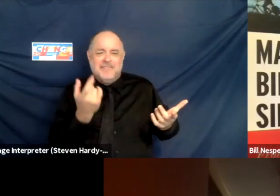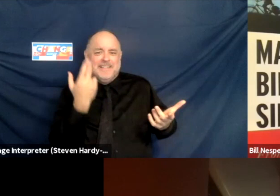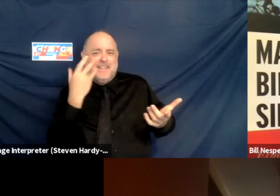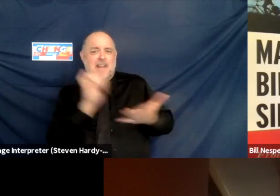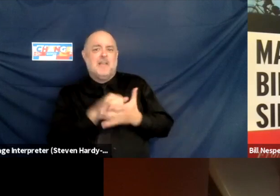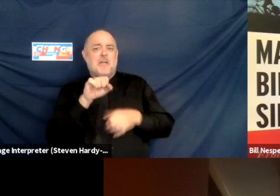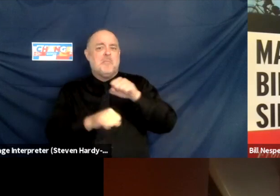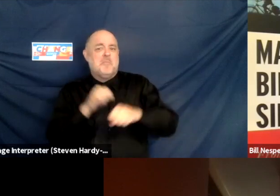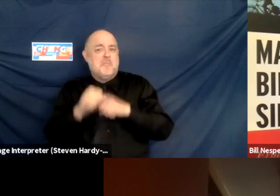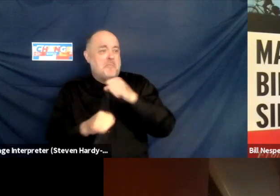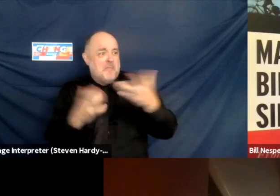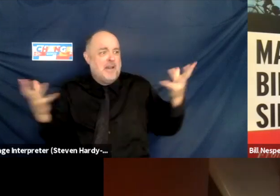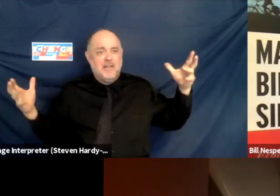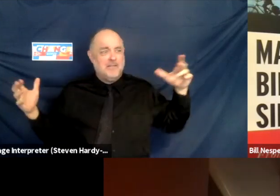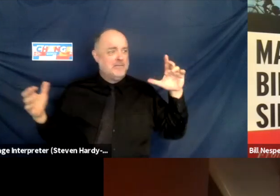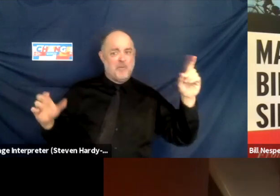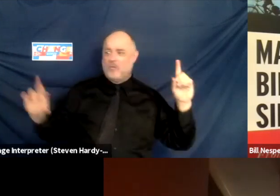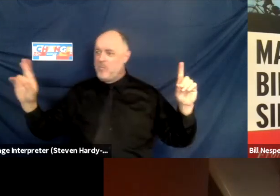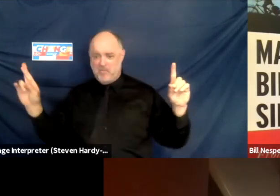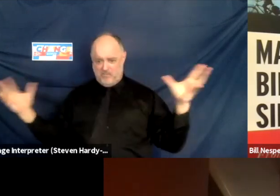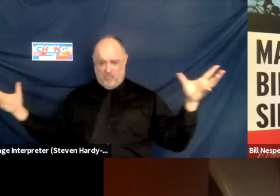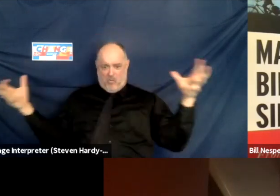great to see that. You guys are,